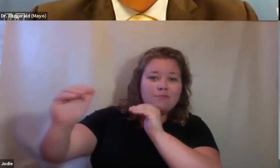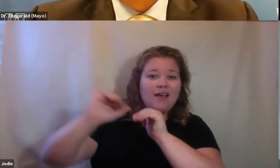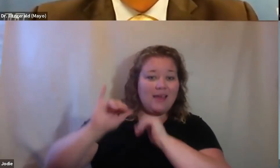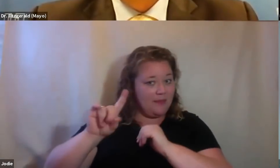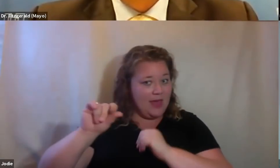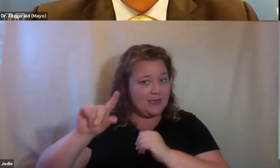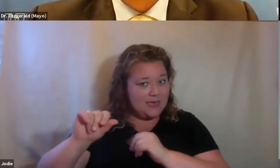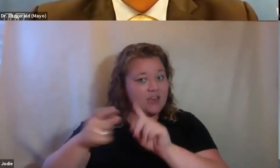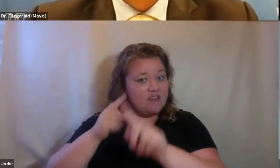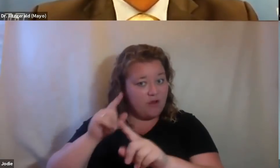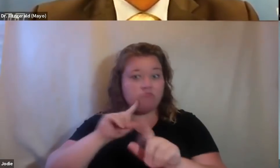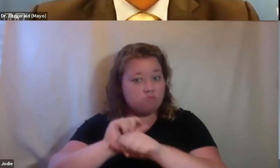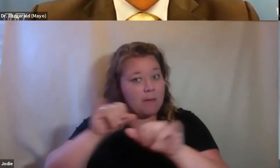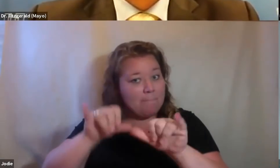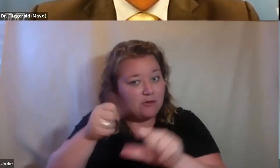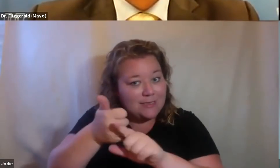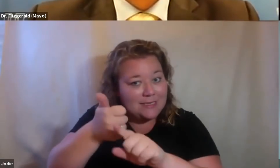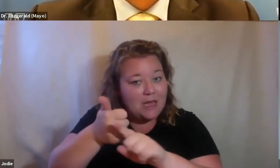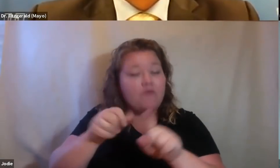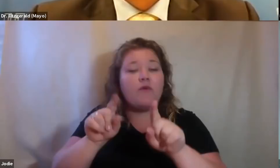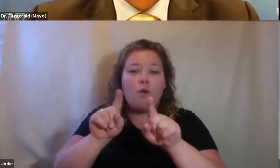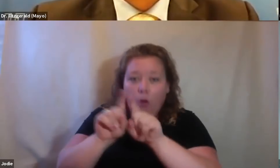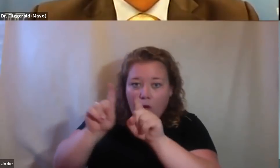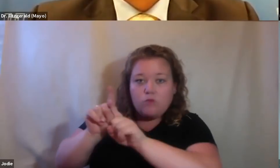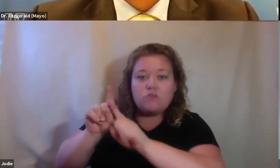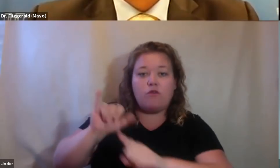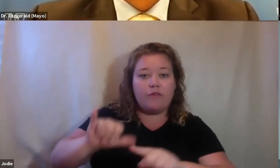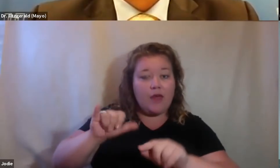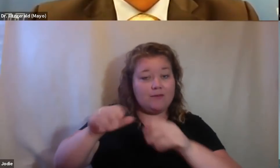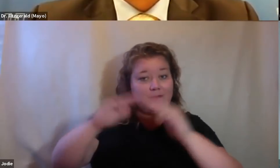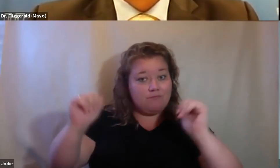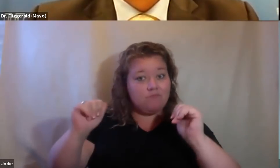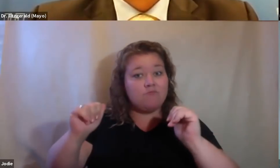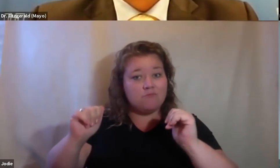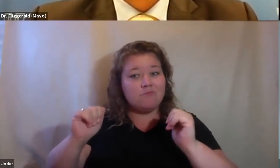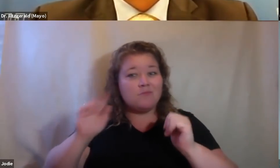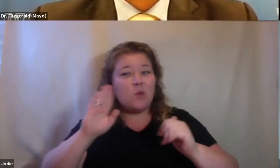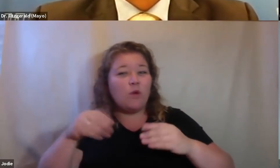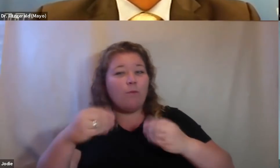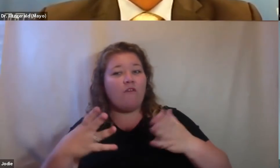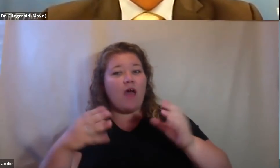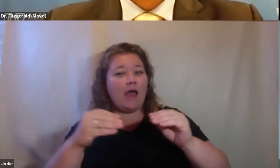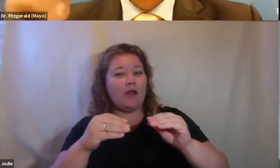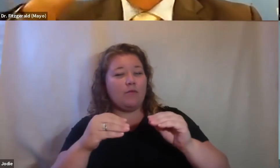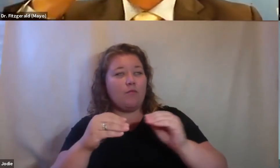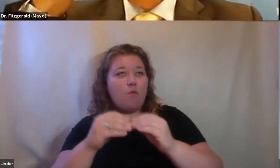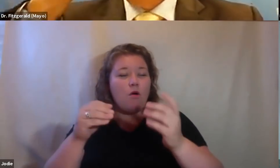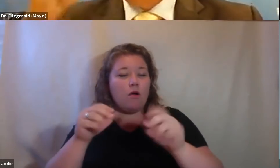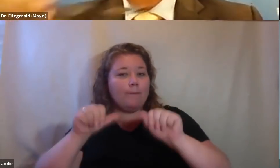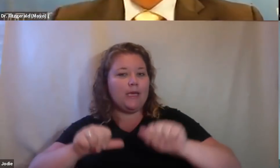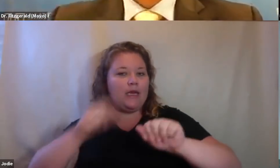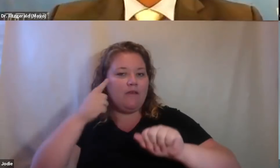but then also can allow for the understanding of what we may know about our community, that metrics and